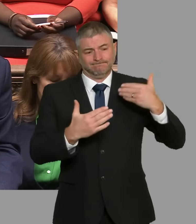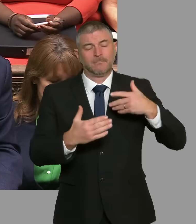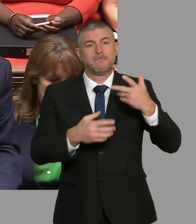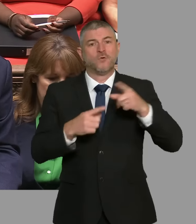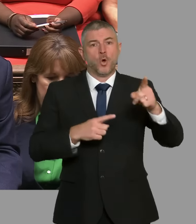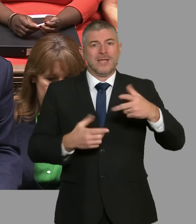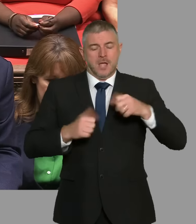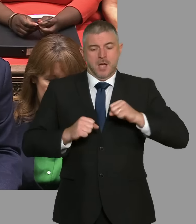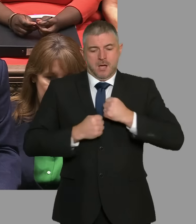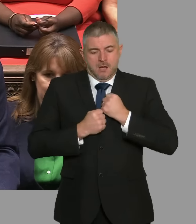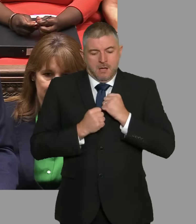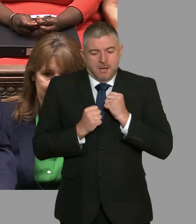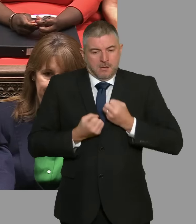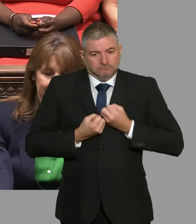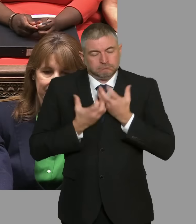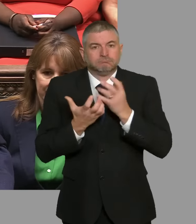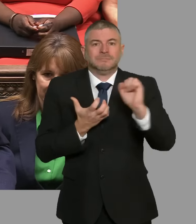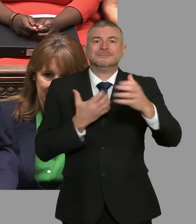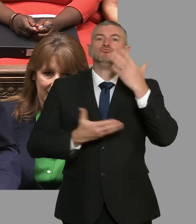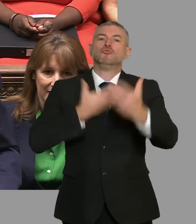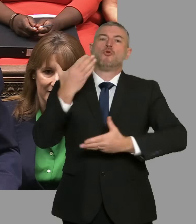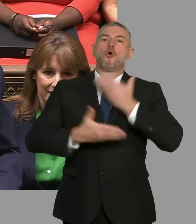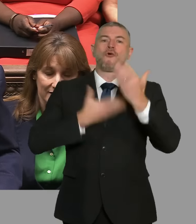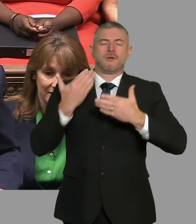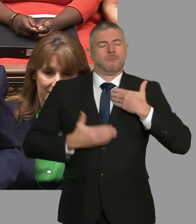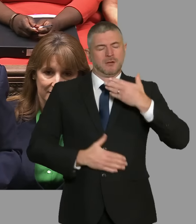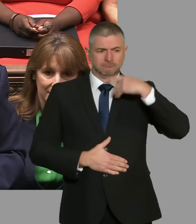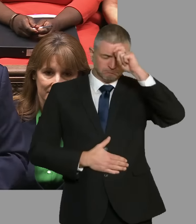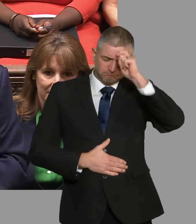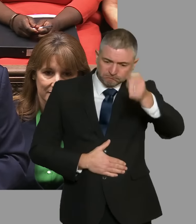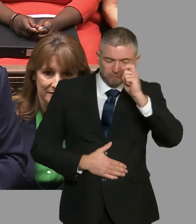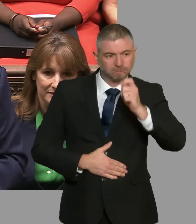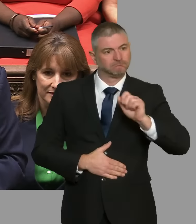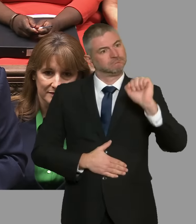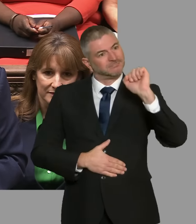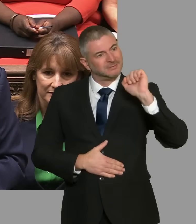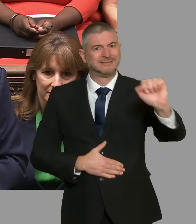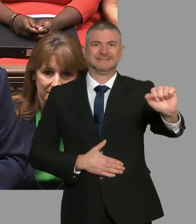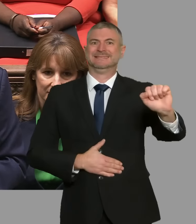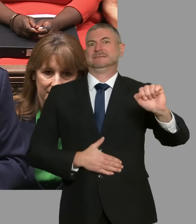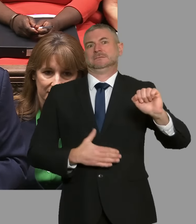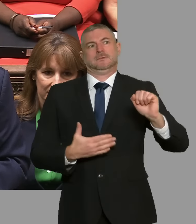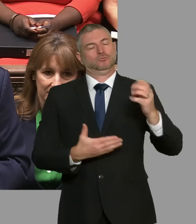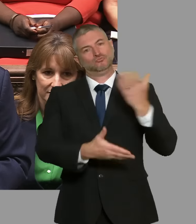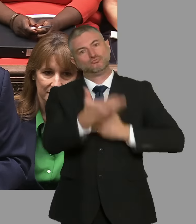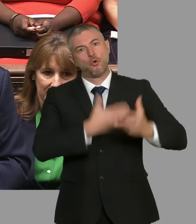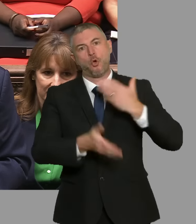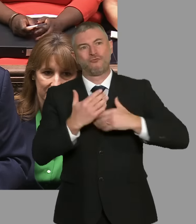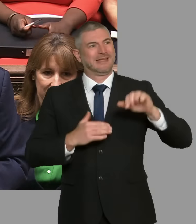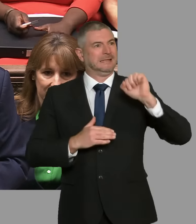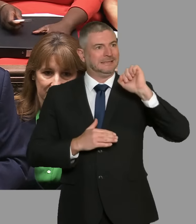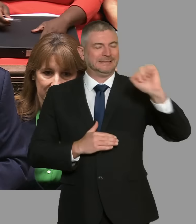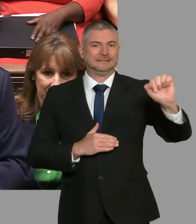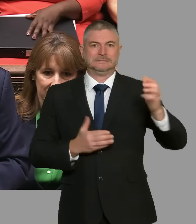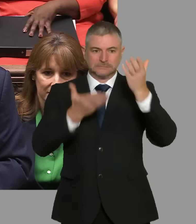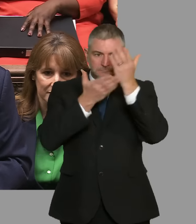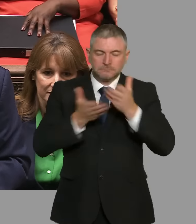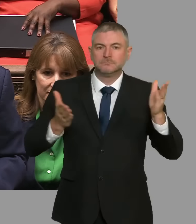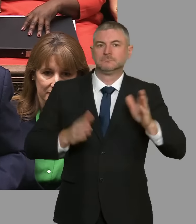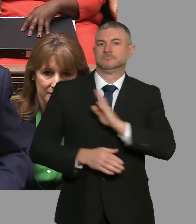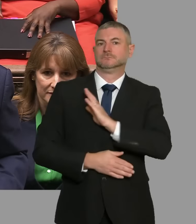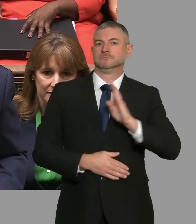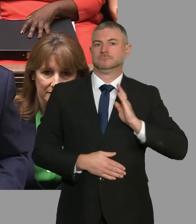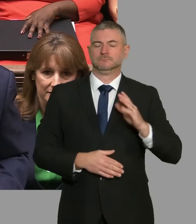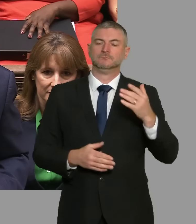story that he has told us in respect to it. As we mark Armistice Day, we give our eternal thanks to Mervyn